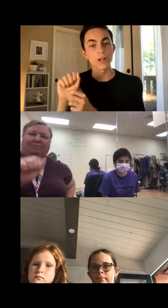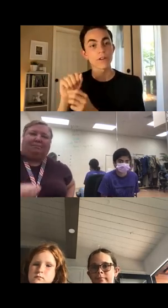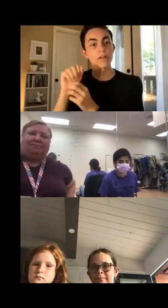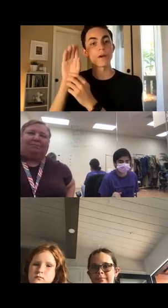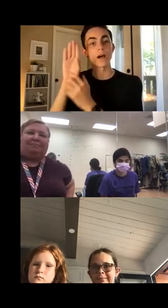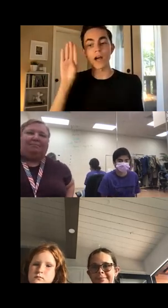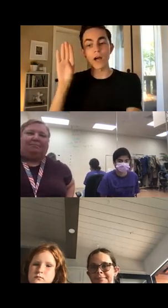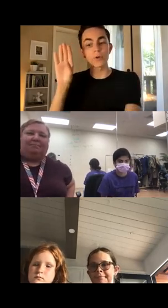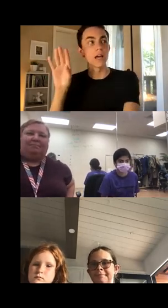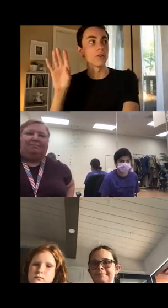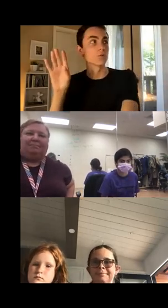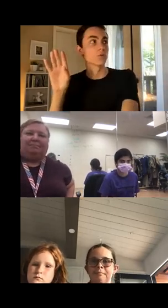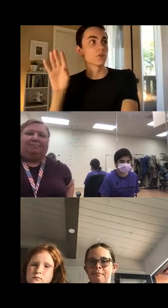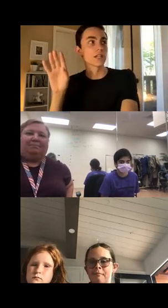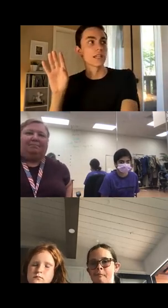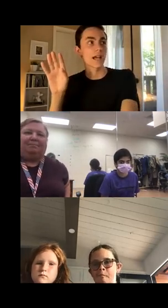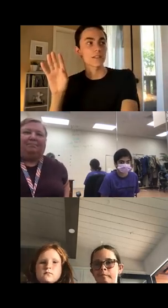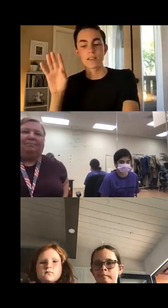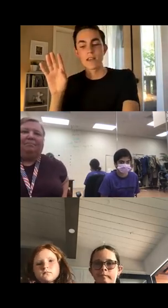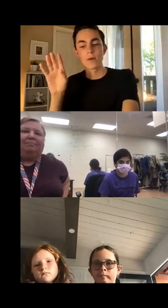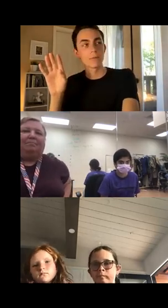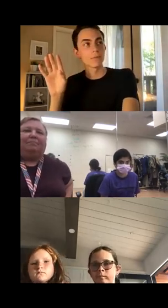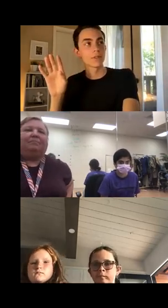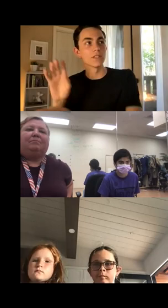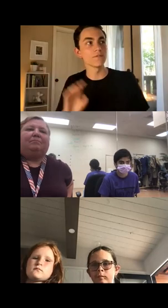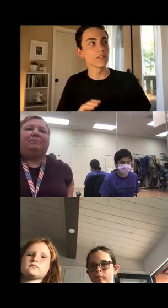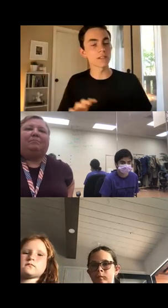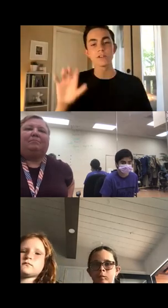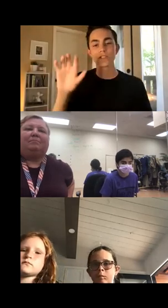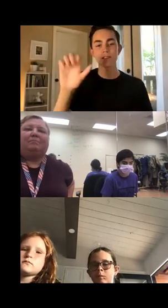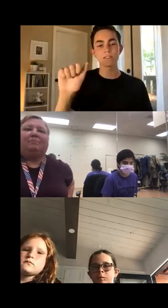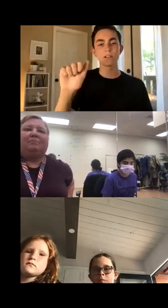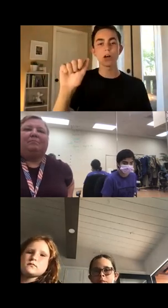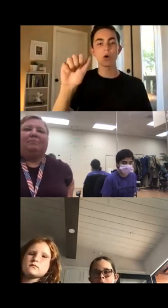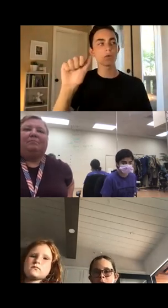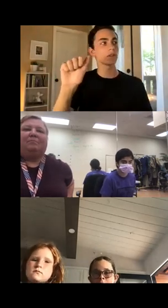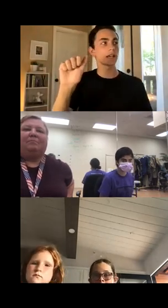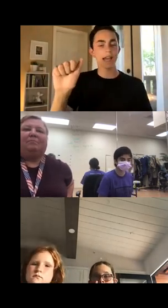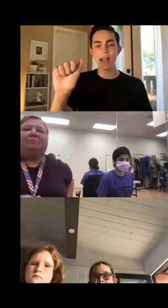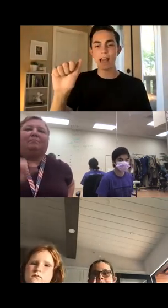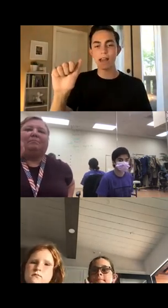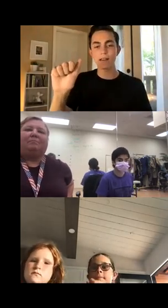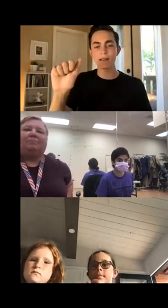So we have upper letters, which we'll look at next. These fist letters stay low,